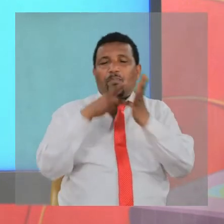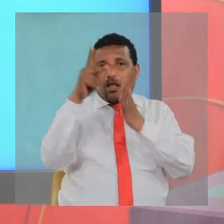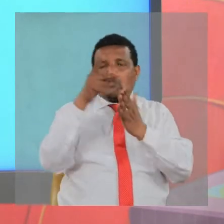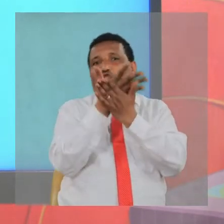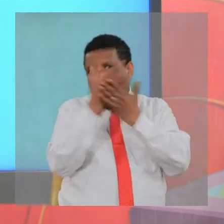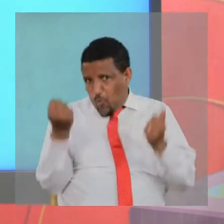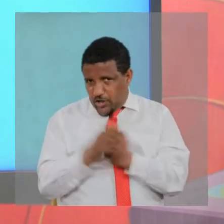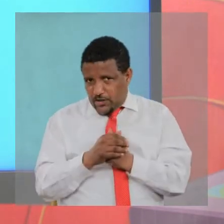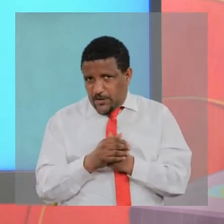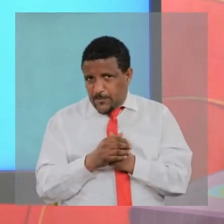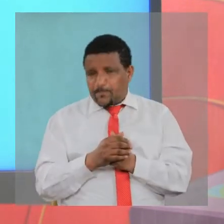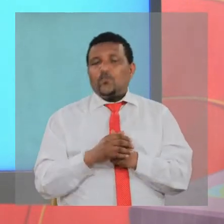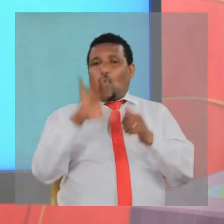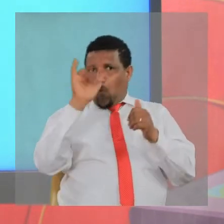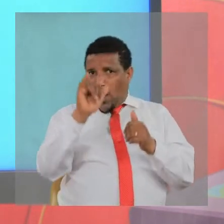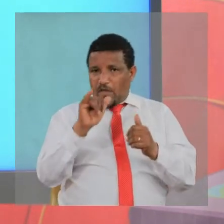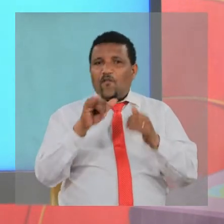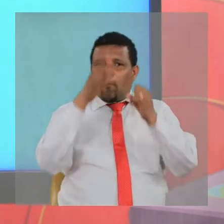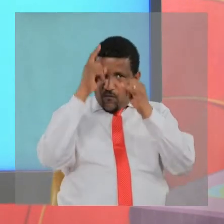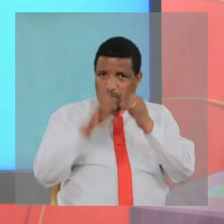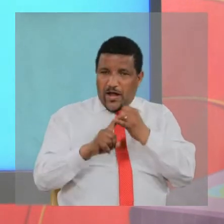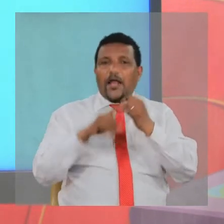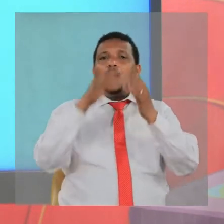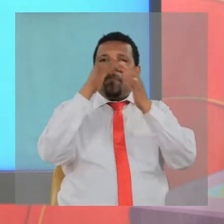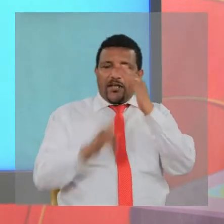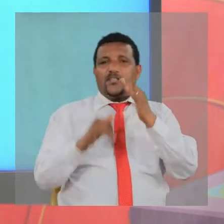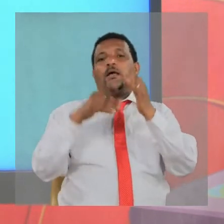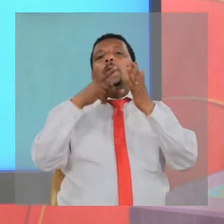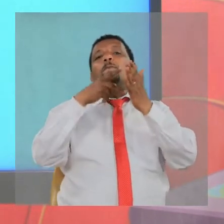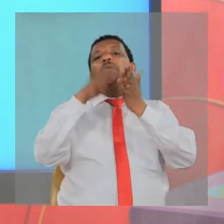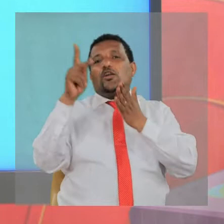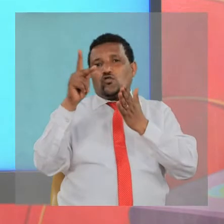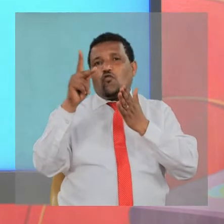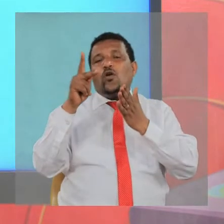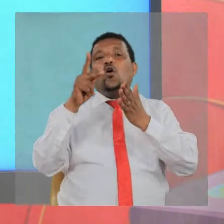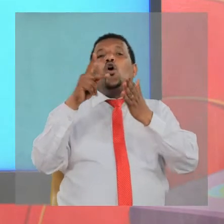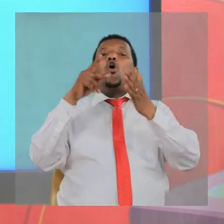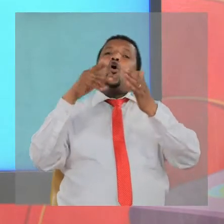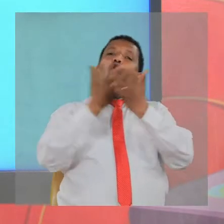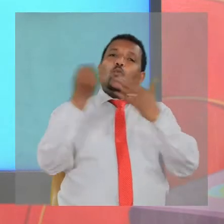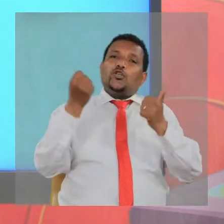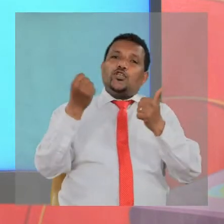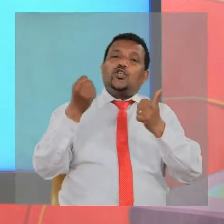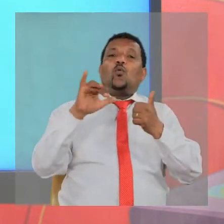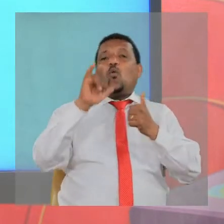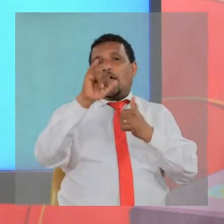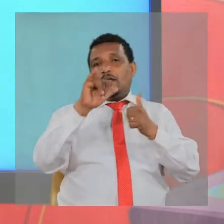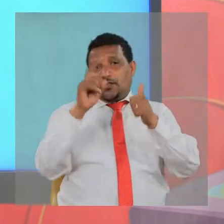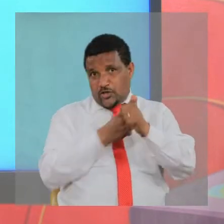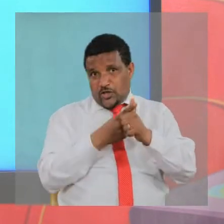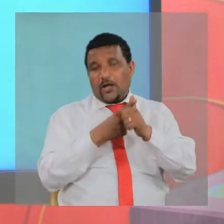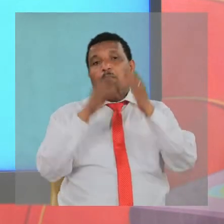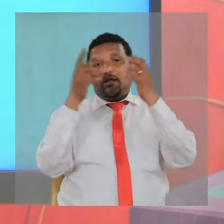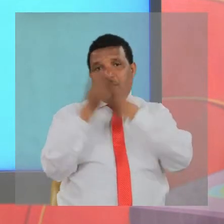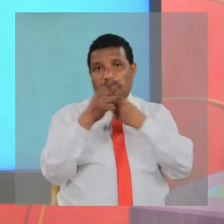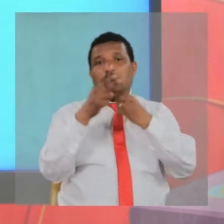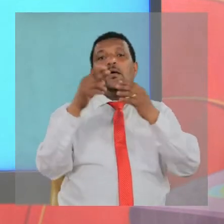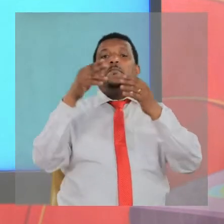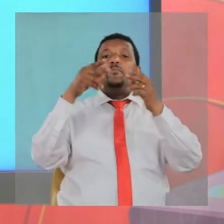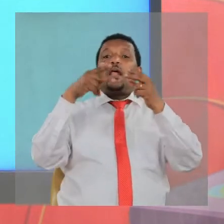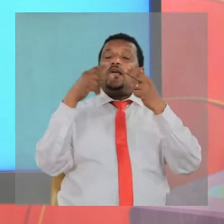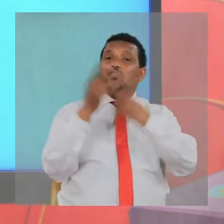commodity Y final minus price of commodity Y initial multiplied by price of Y final